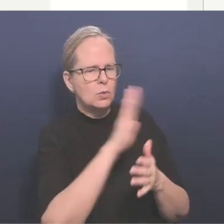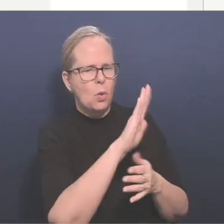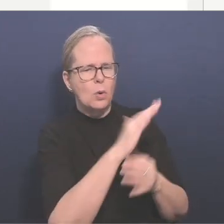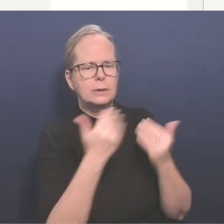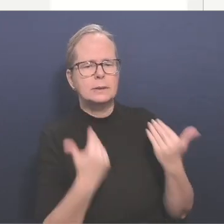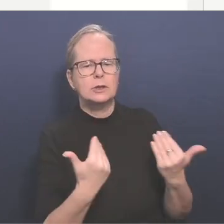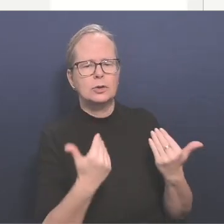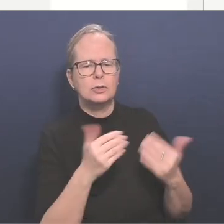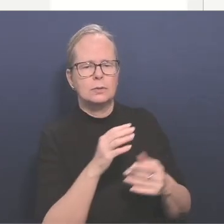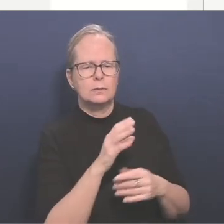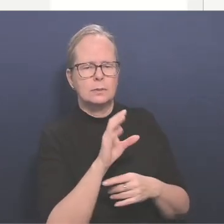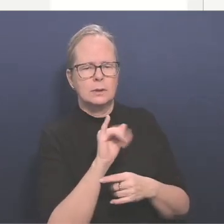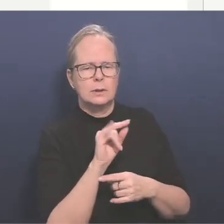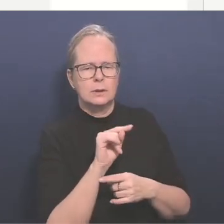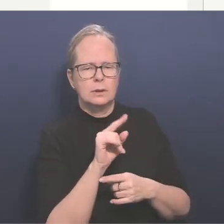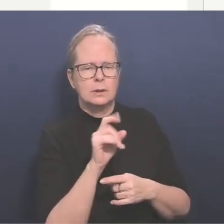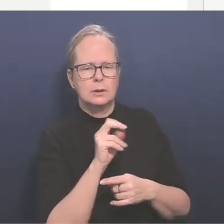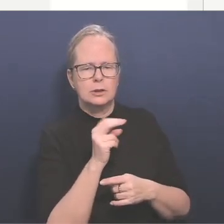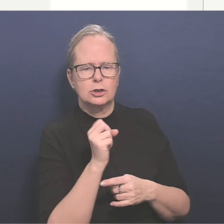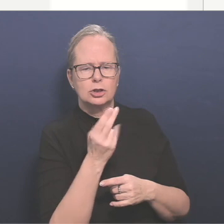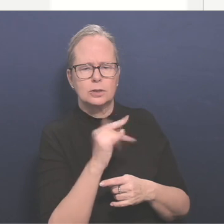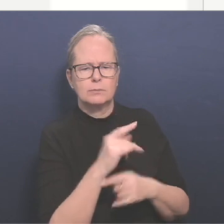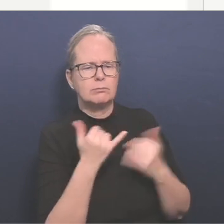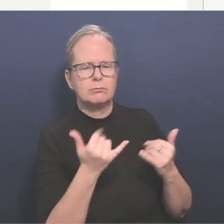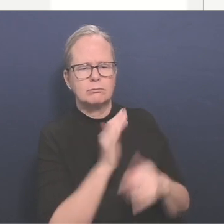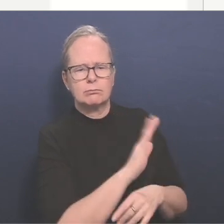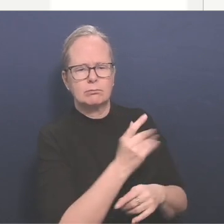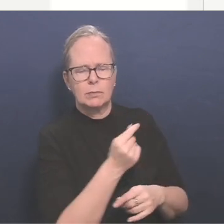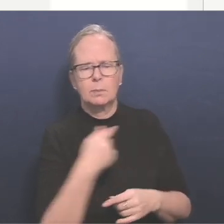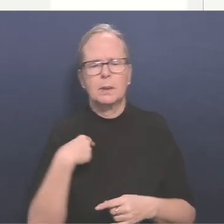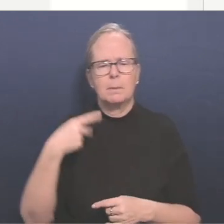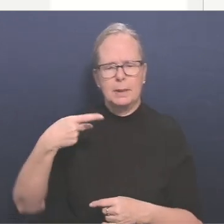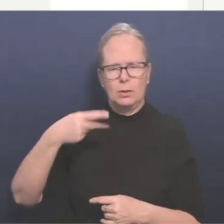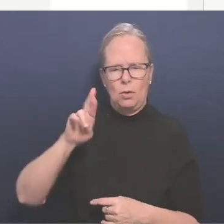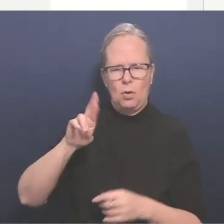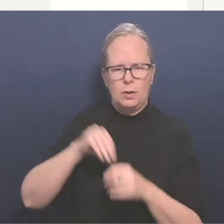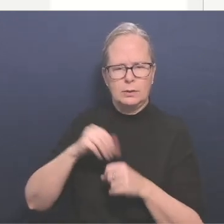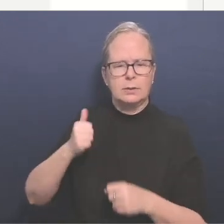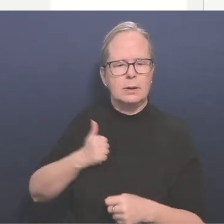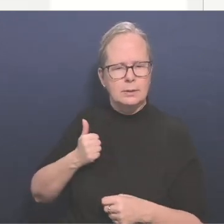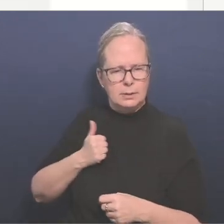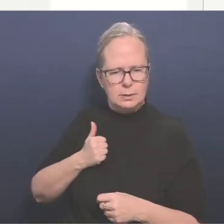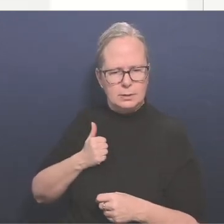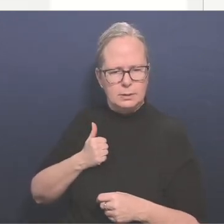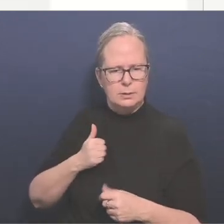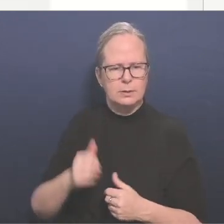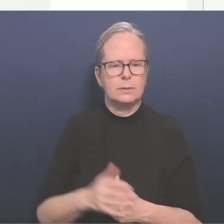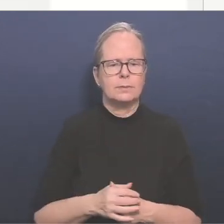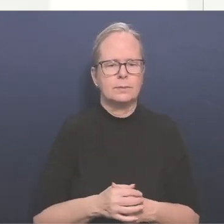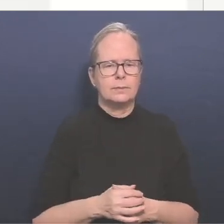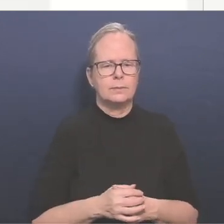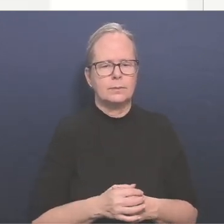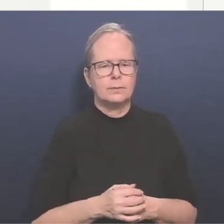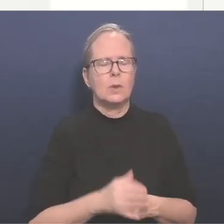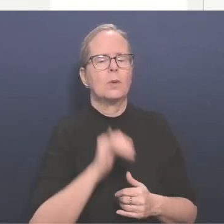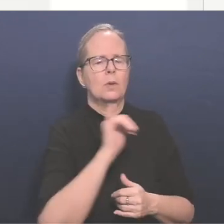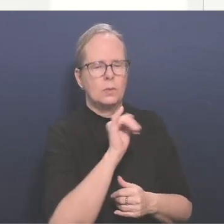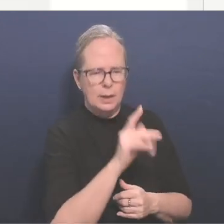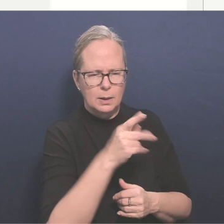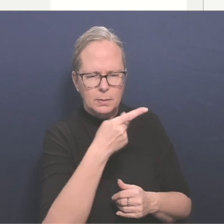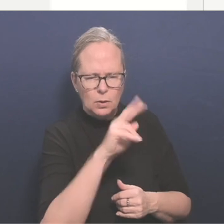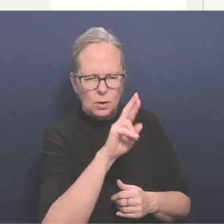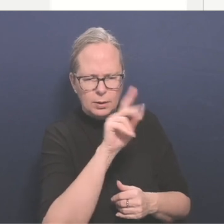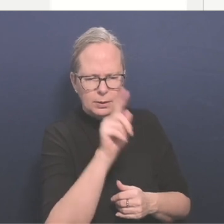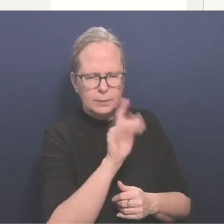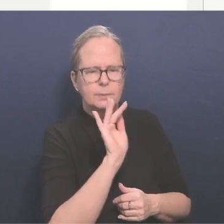total, my husband and my 2 children. Oh, great, 4 of you. So Aisha, do you have, or do